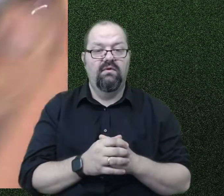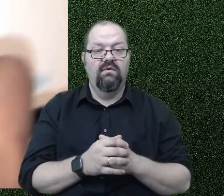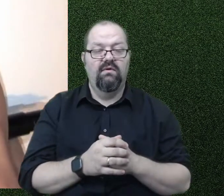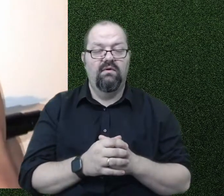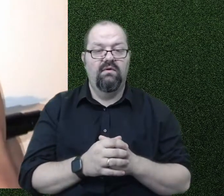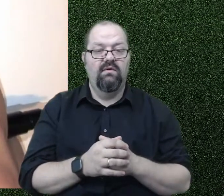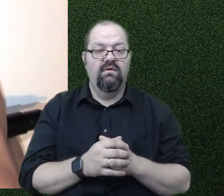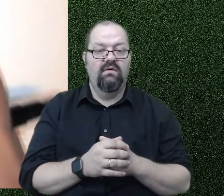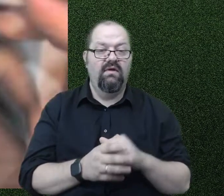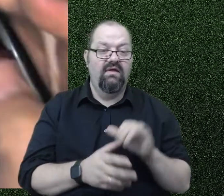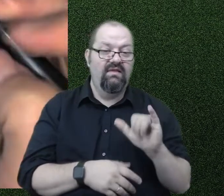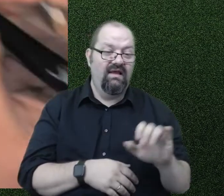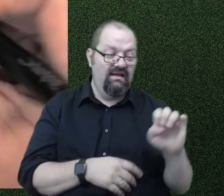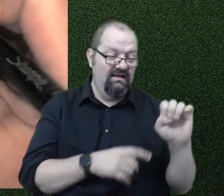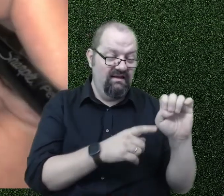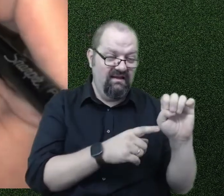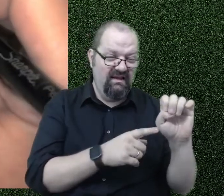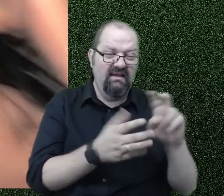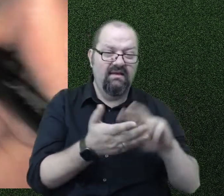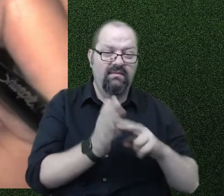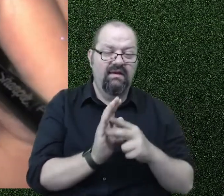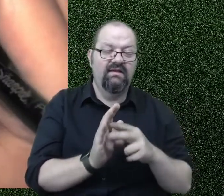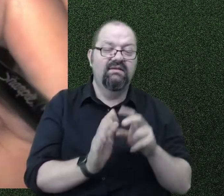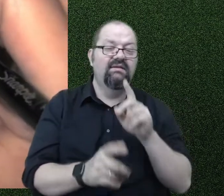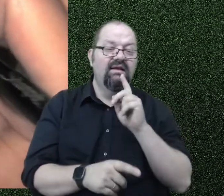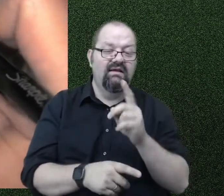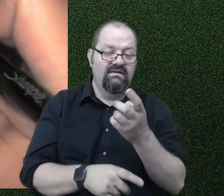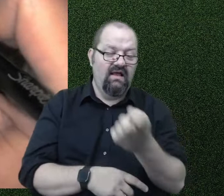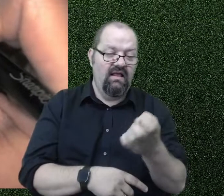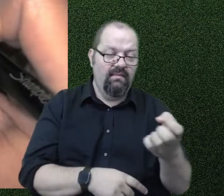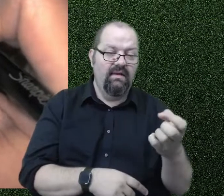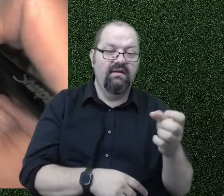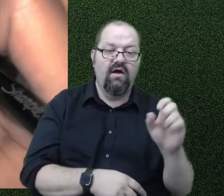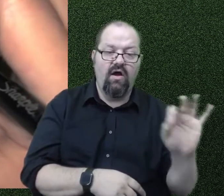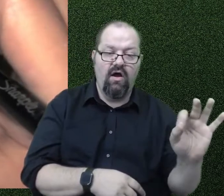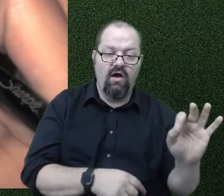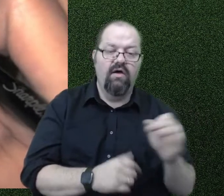this little e means is an element of,